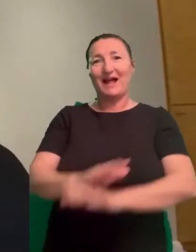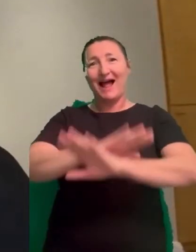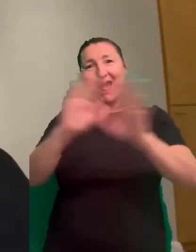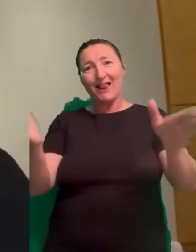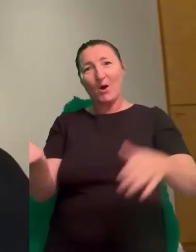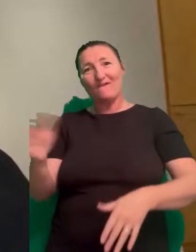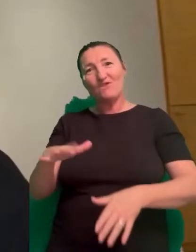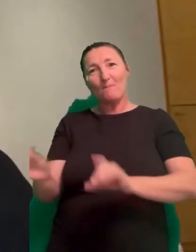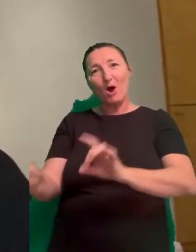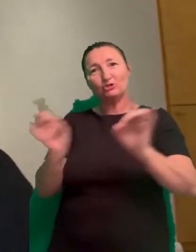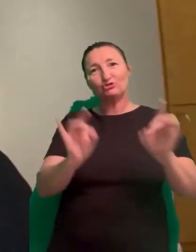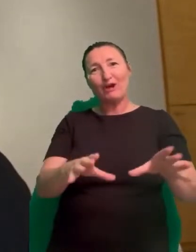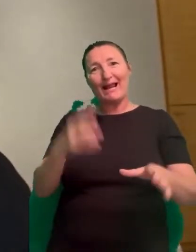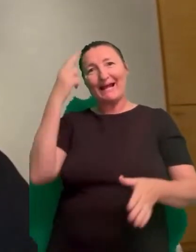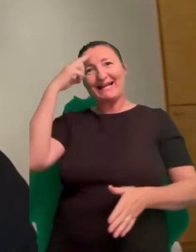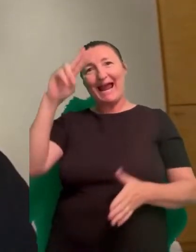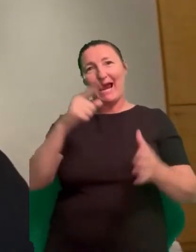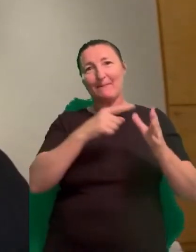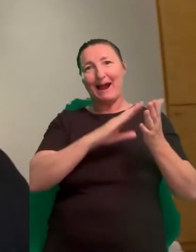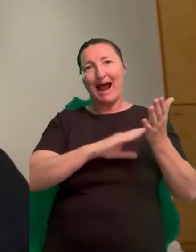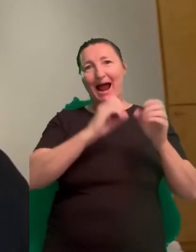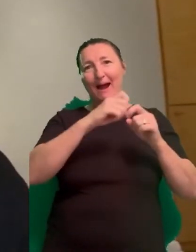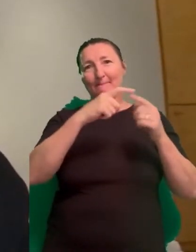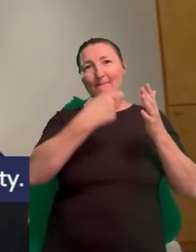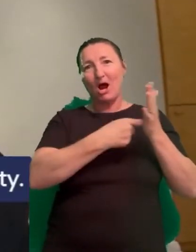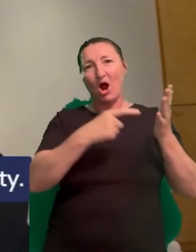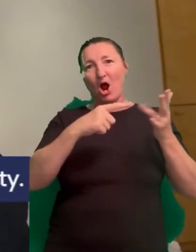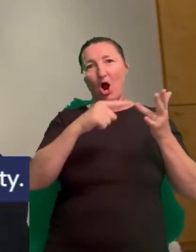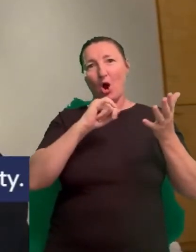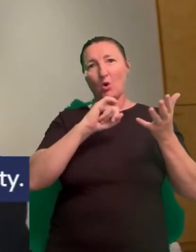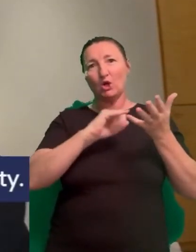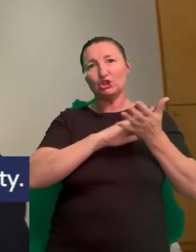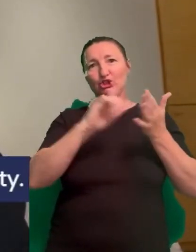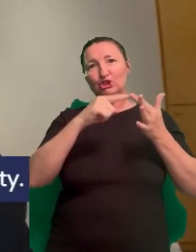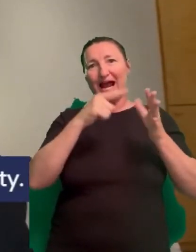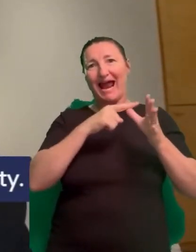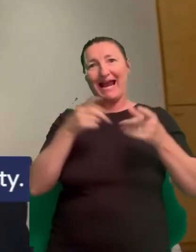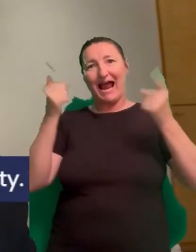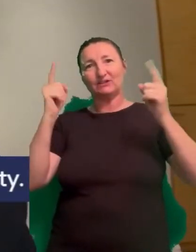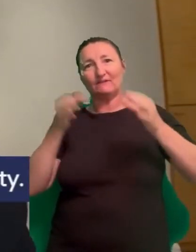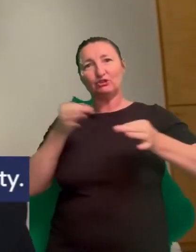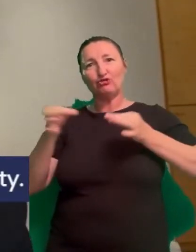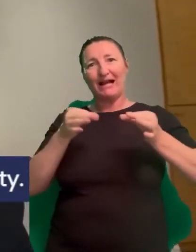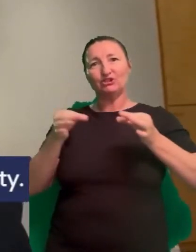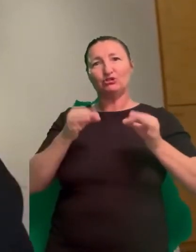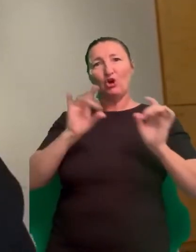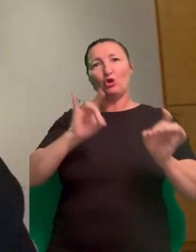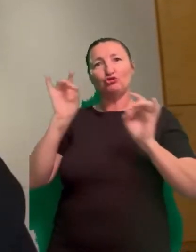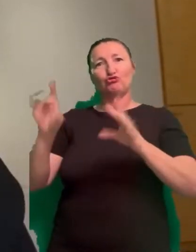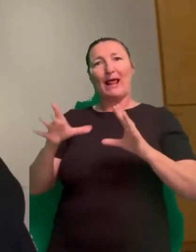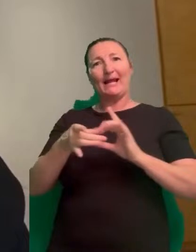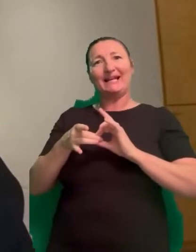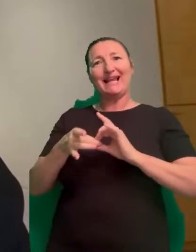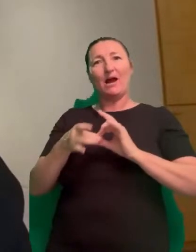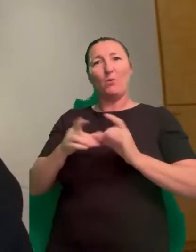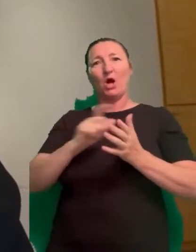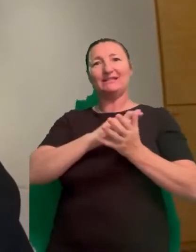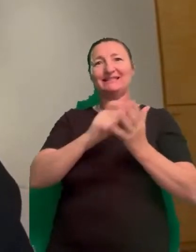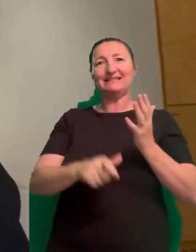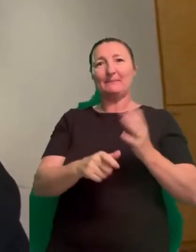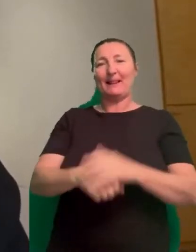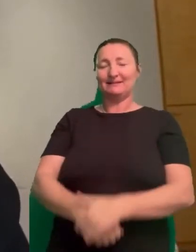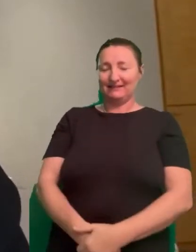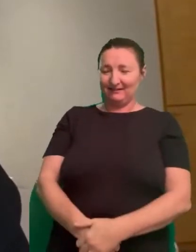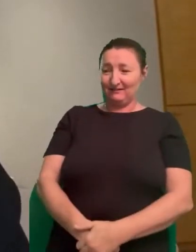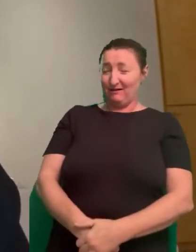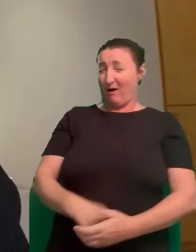Hello from Australia. My name is Amber O'Shea and I'm the Head of Strategy with the Australian Network on Disability. It was an absolute